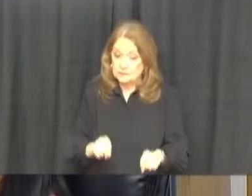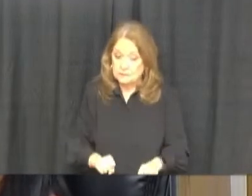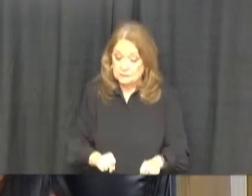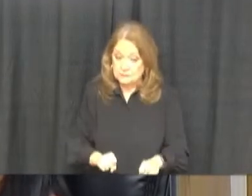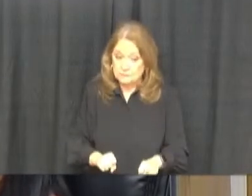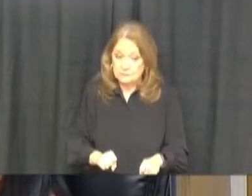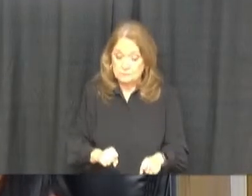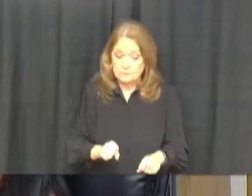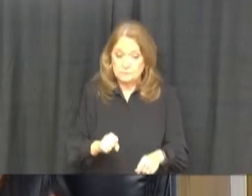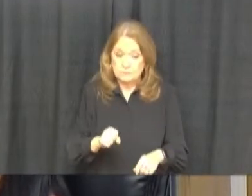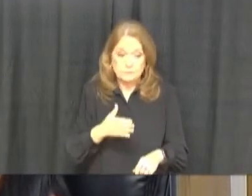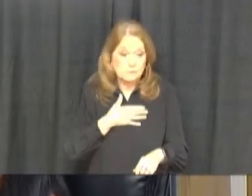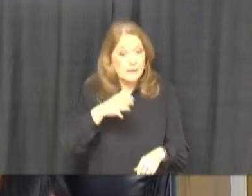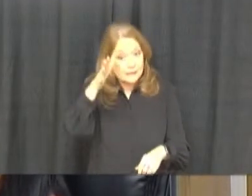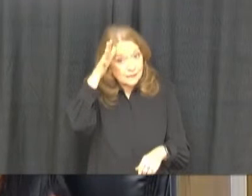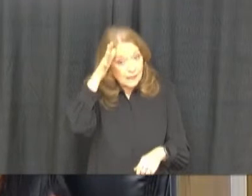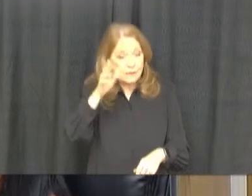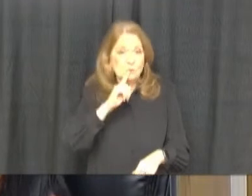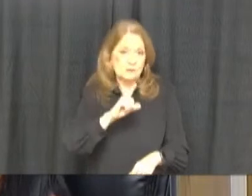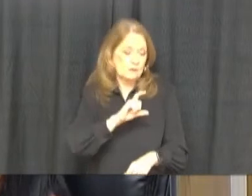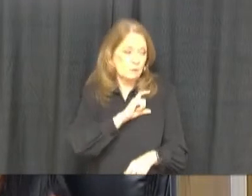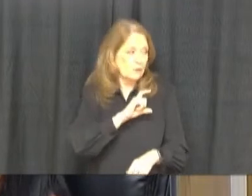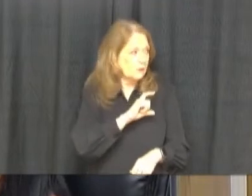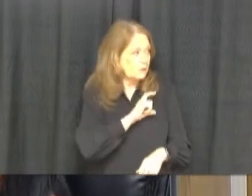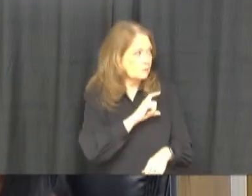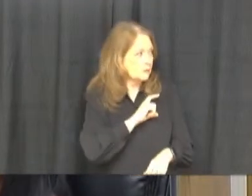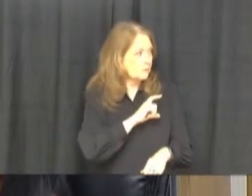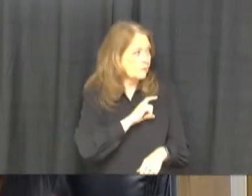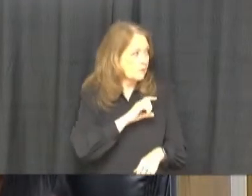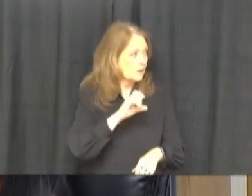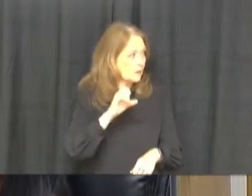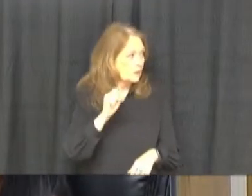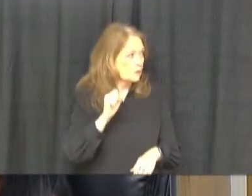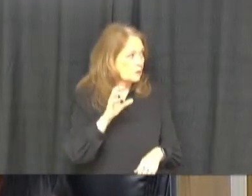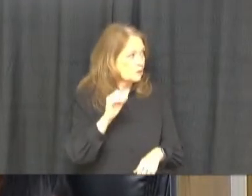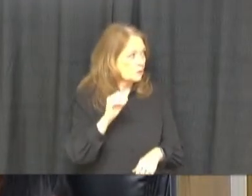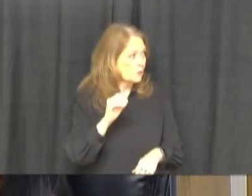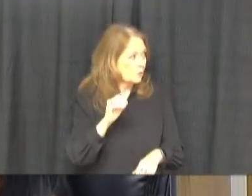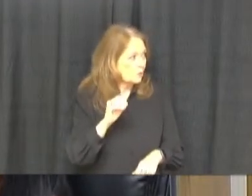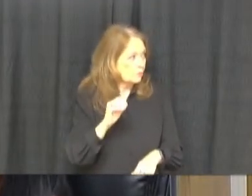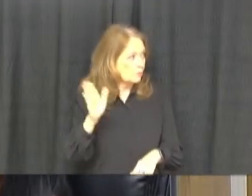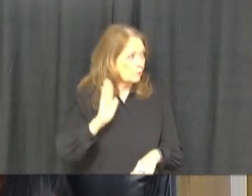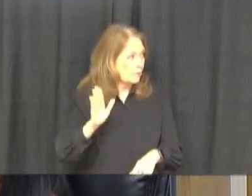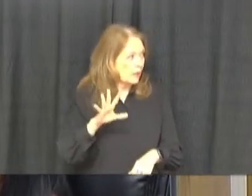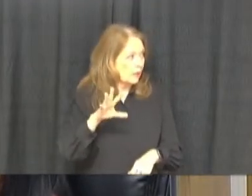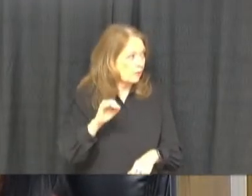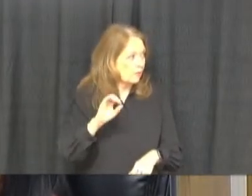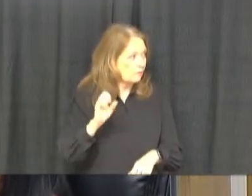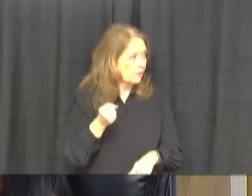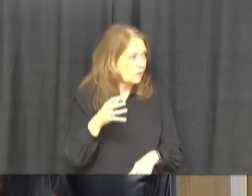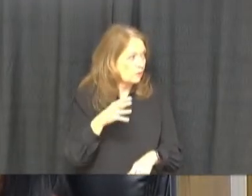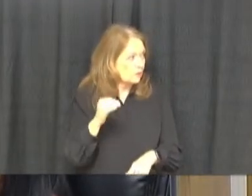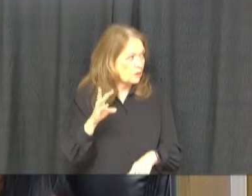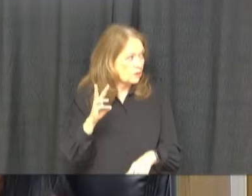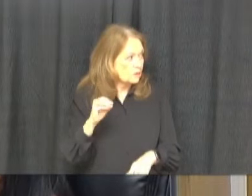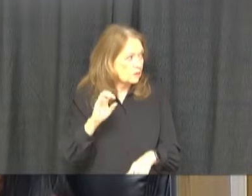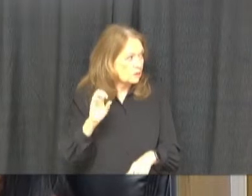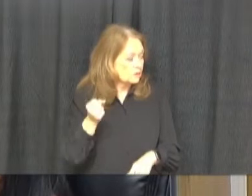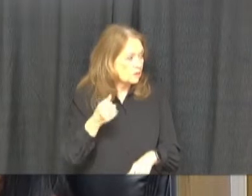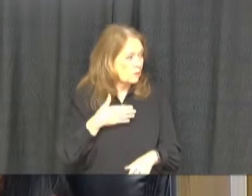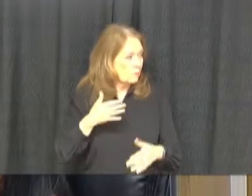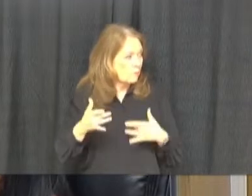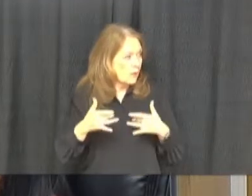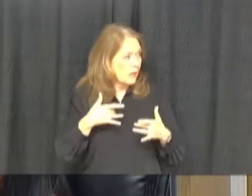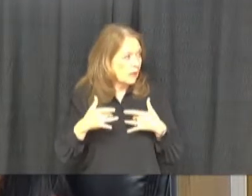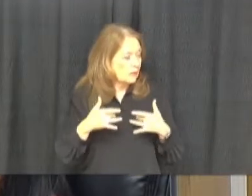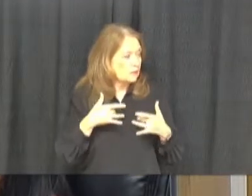We need it. My dad was a police. So back in the 50s and 60s, my concern